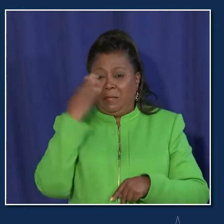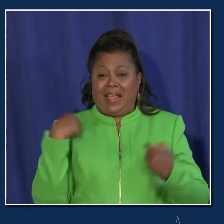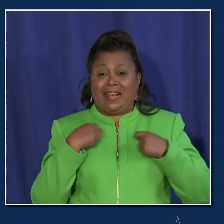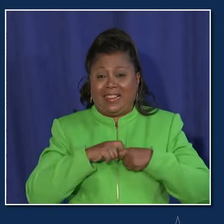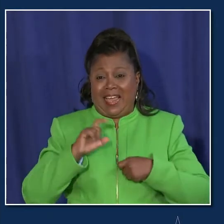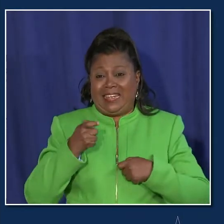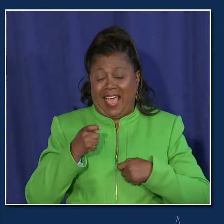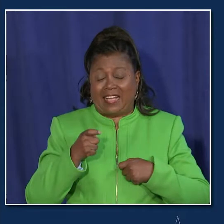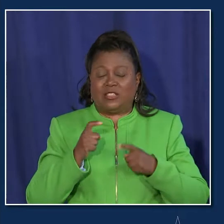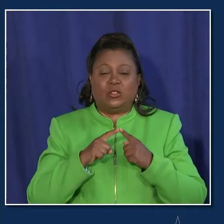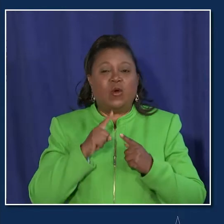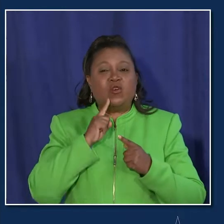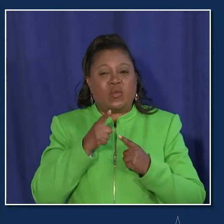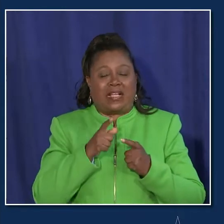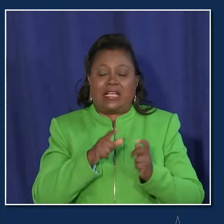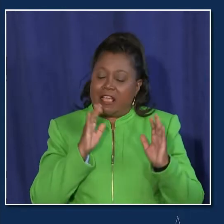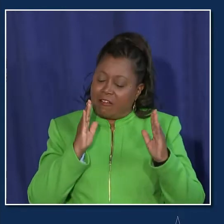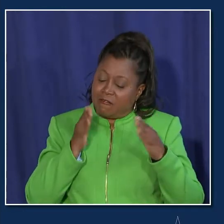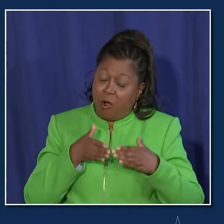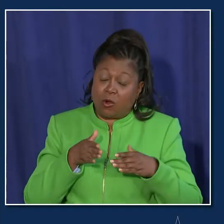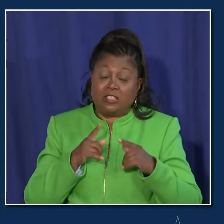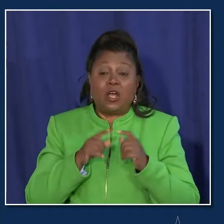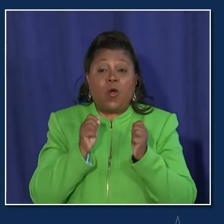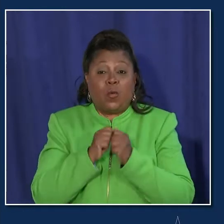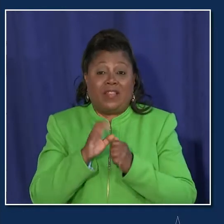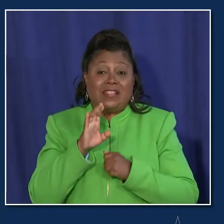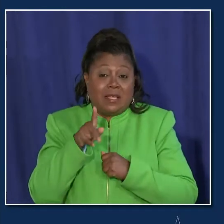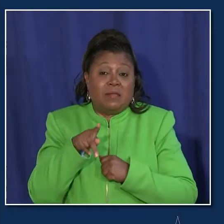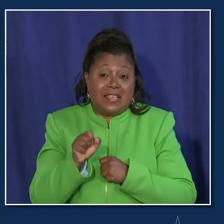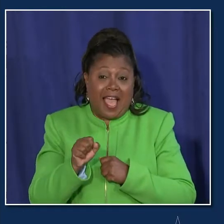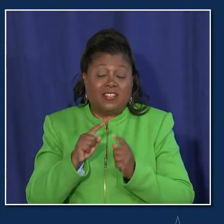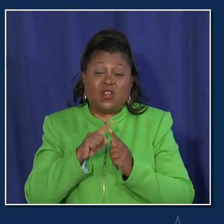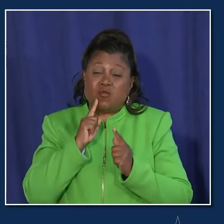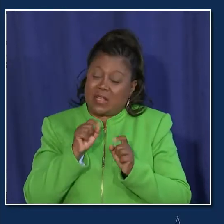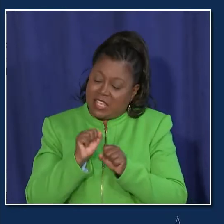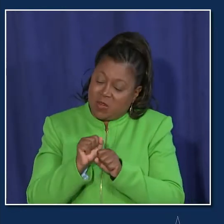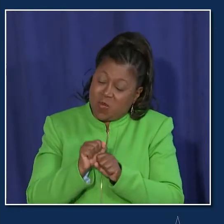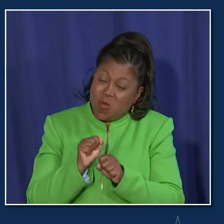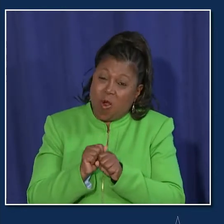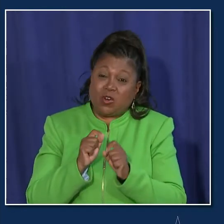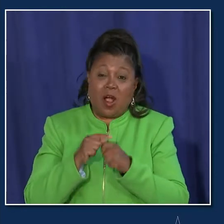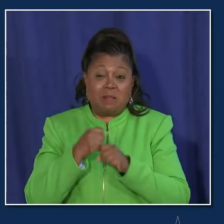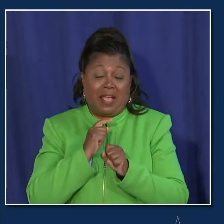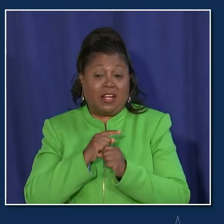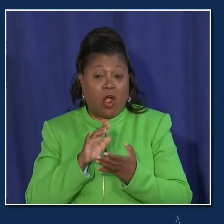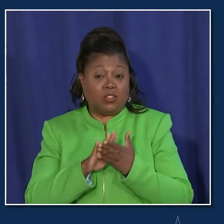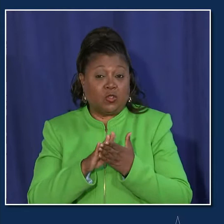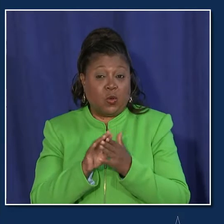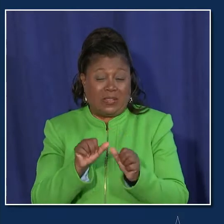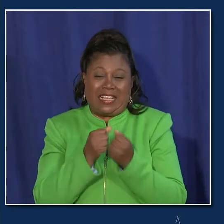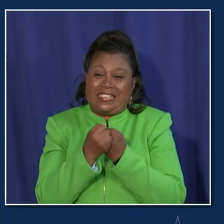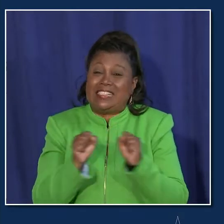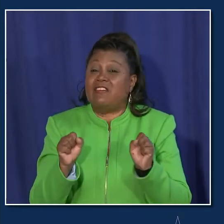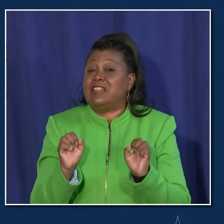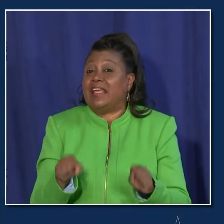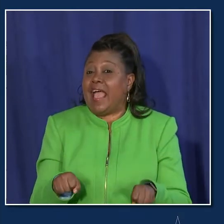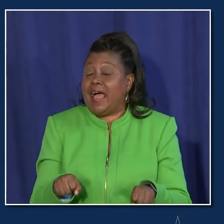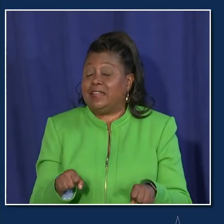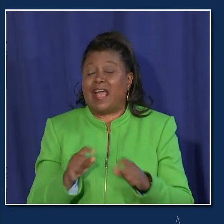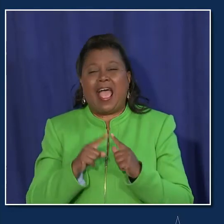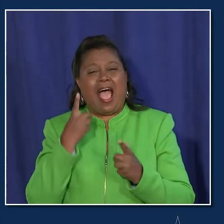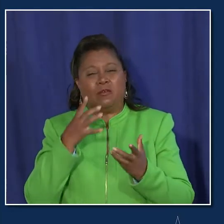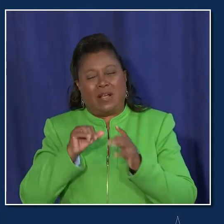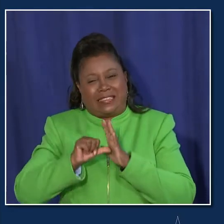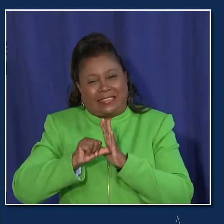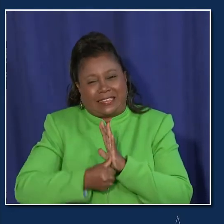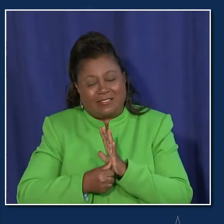Latinx adolescents. So it's a major focus with CPS to really work on making our school settings as safe as they can be. And I just want